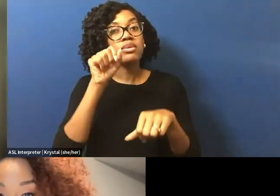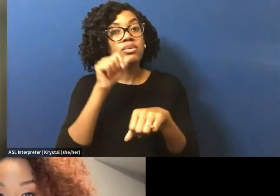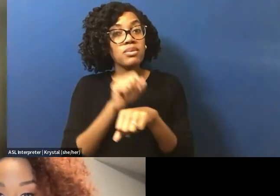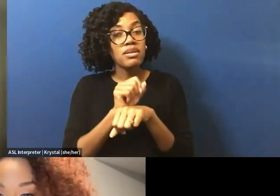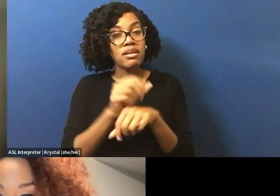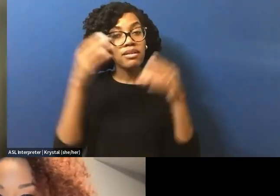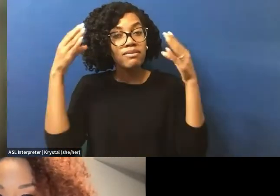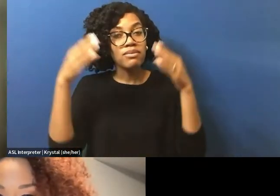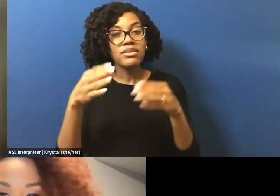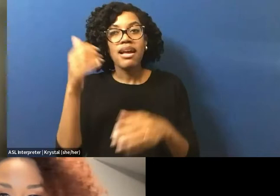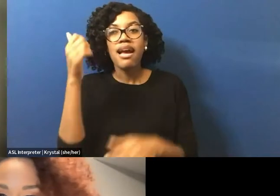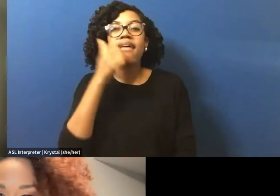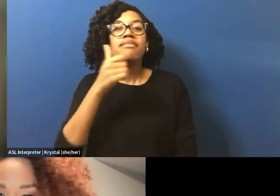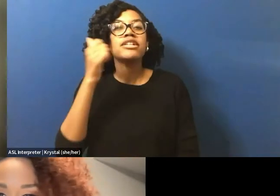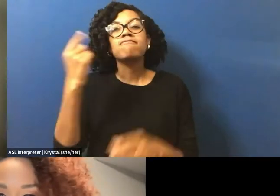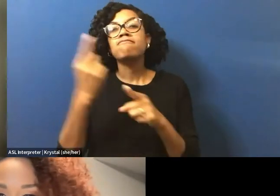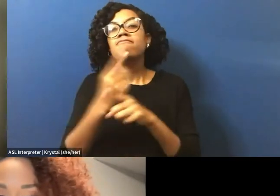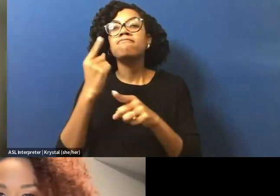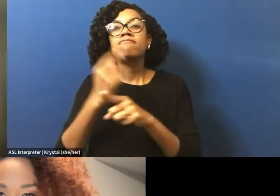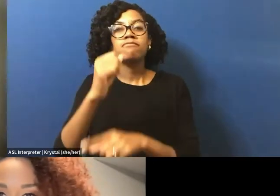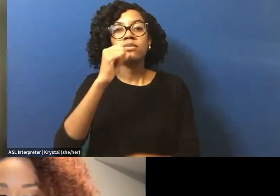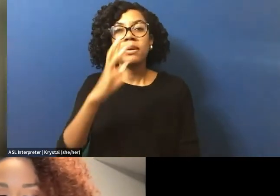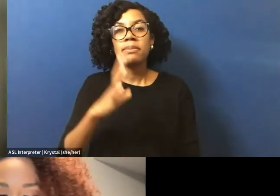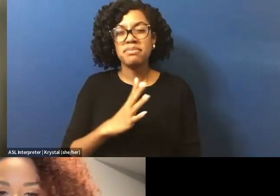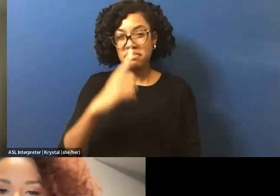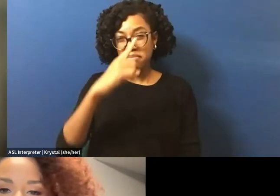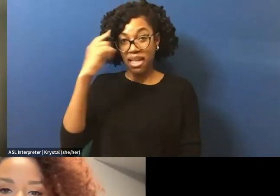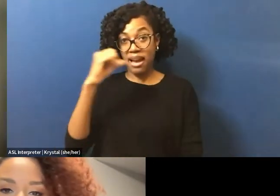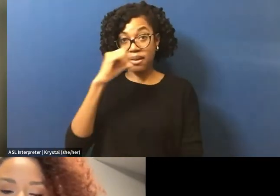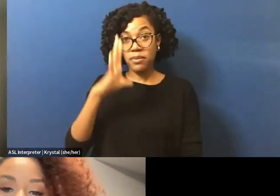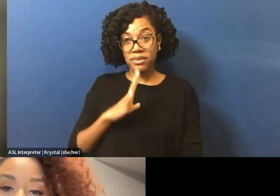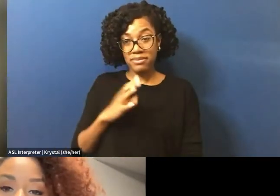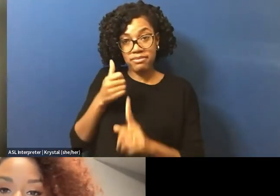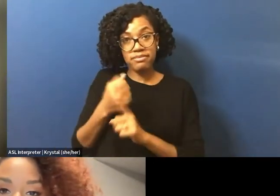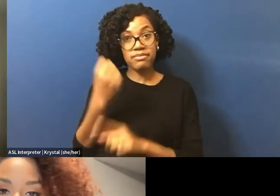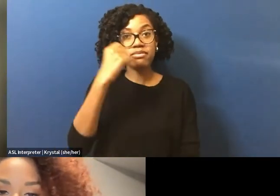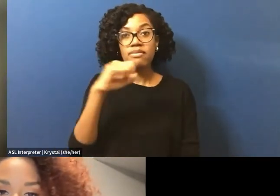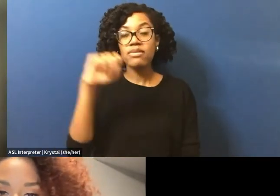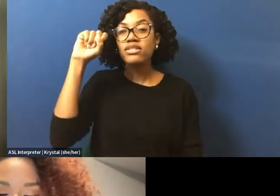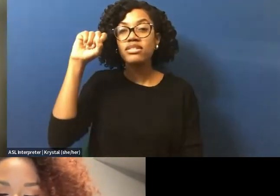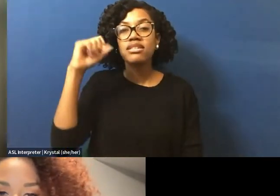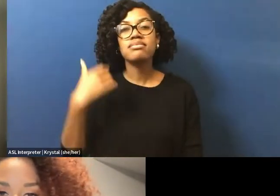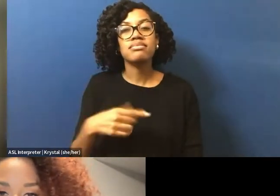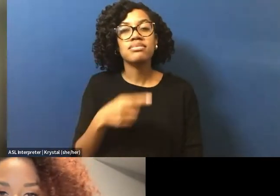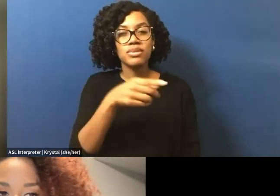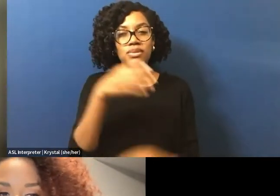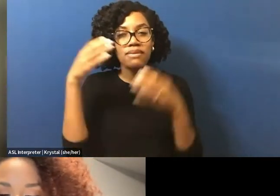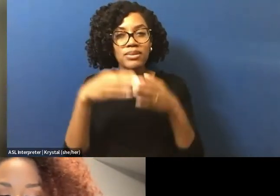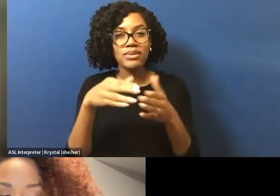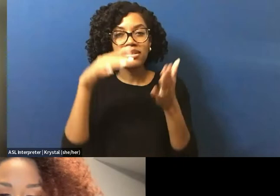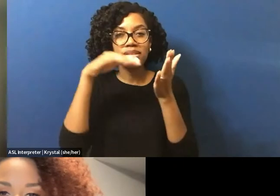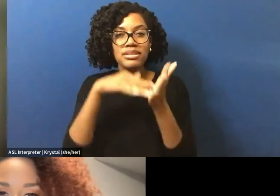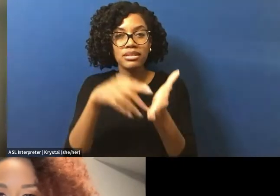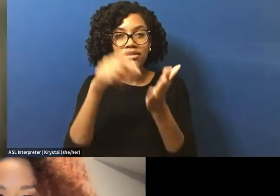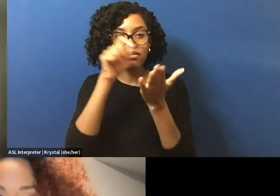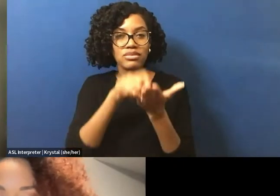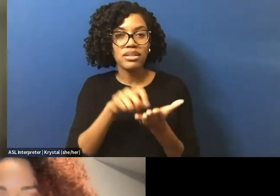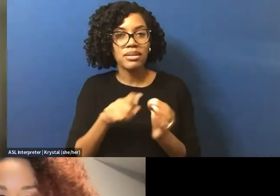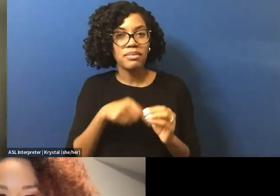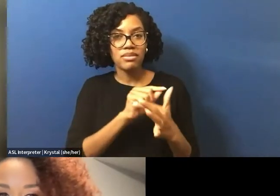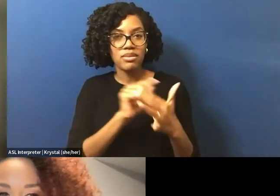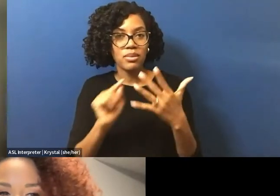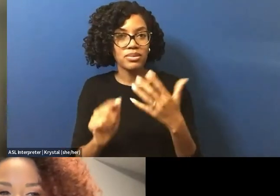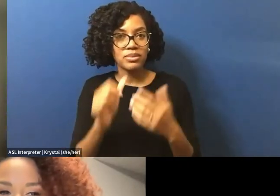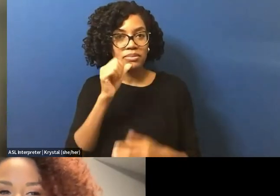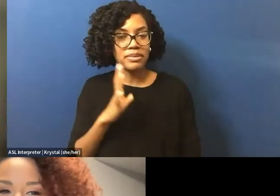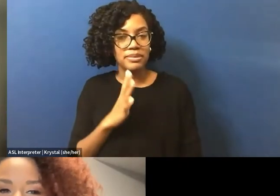everyday Black women, everyday revolutionary Black women. And as you were talking about imagination, I was thinking about some of the work of